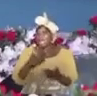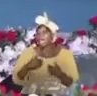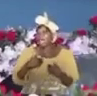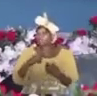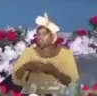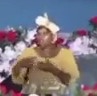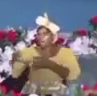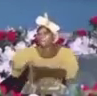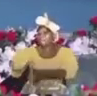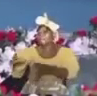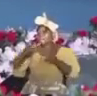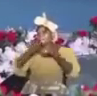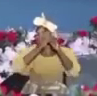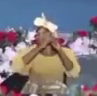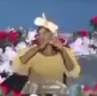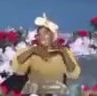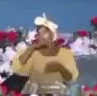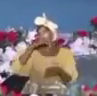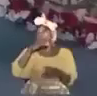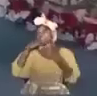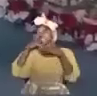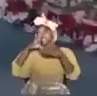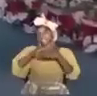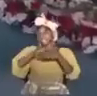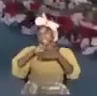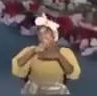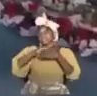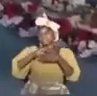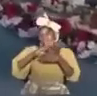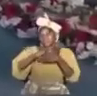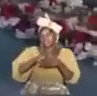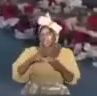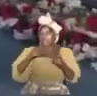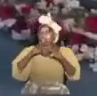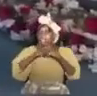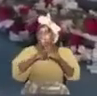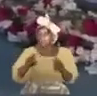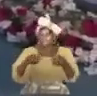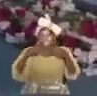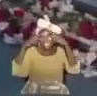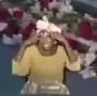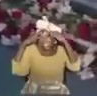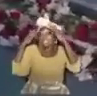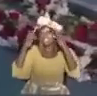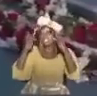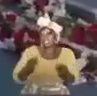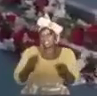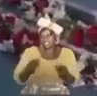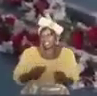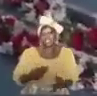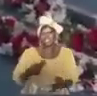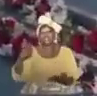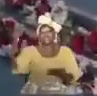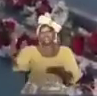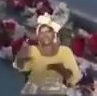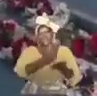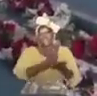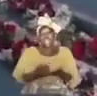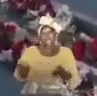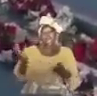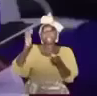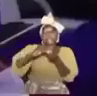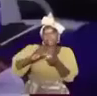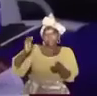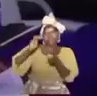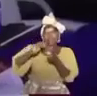of meat. And whatever portion it brought was theirs. But they decided to start bringing choice portions for themselves